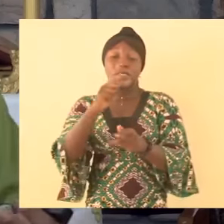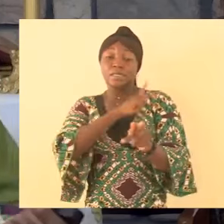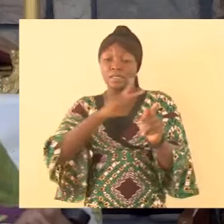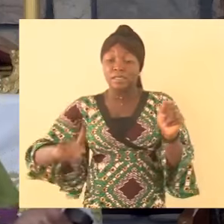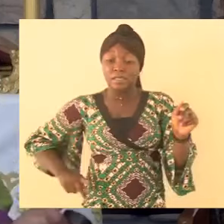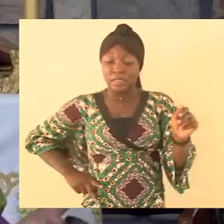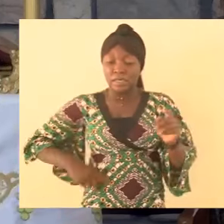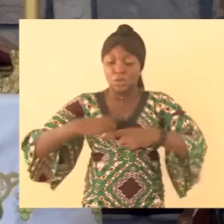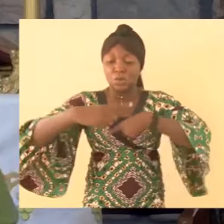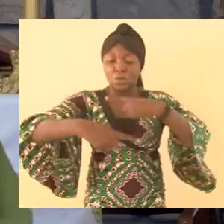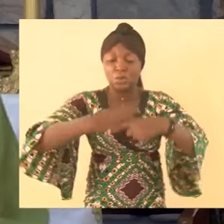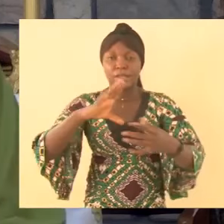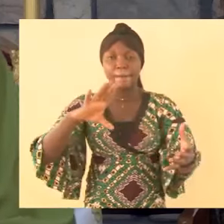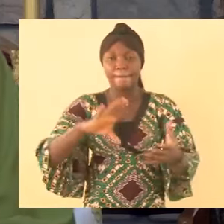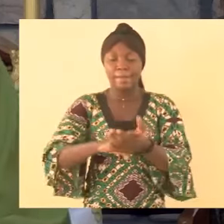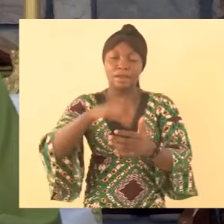The king went and married Jezebel,